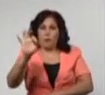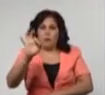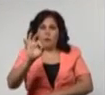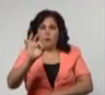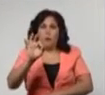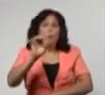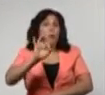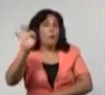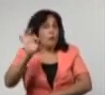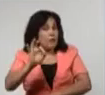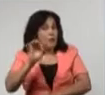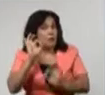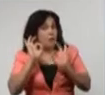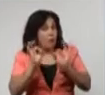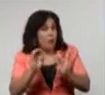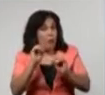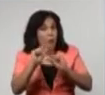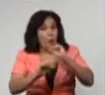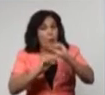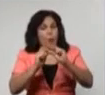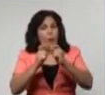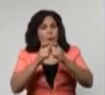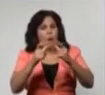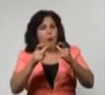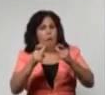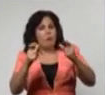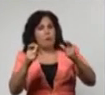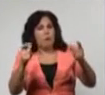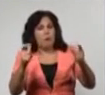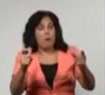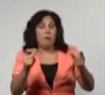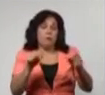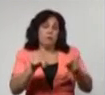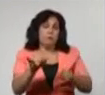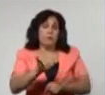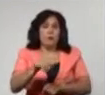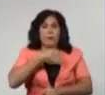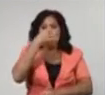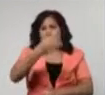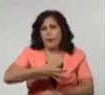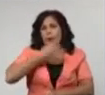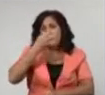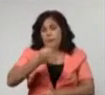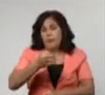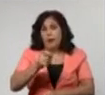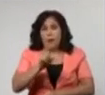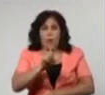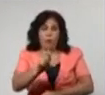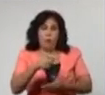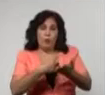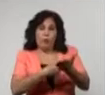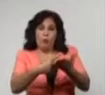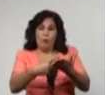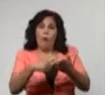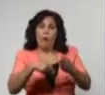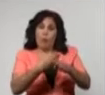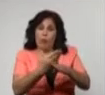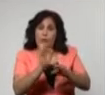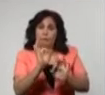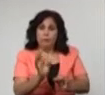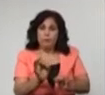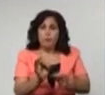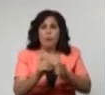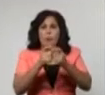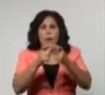And in the case of 161 patients, the source of infection was traced